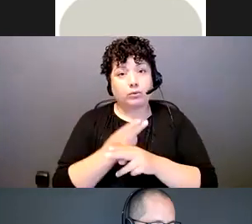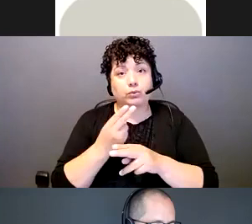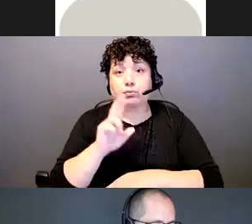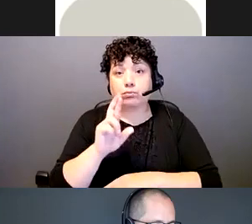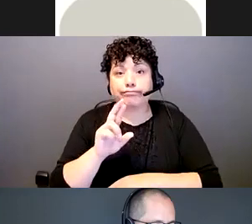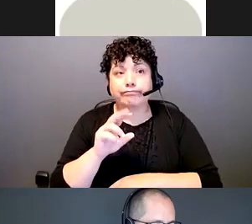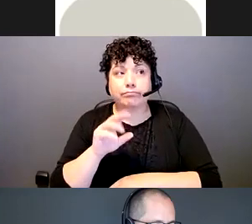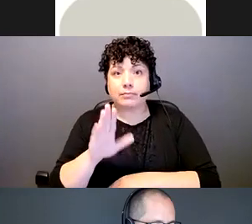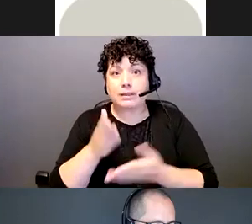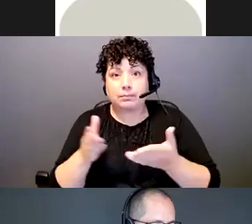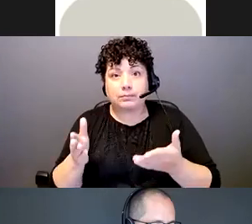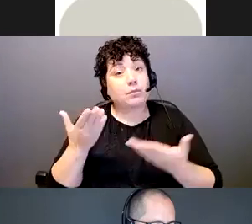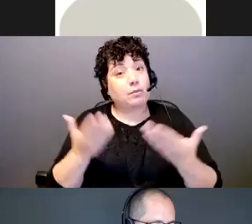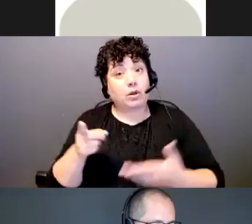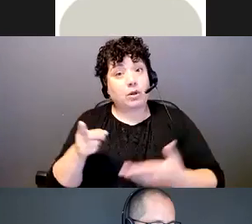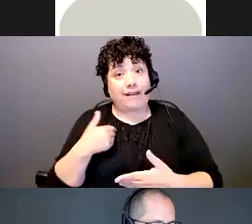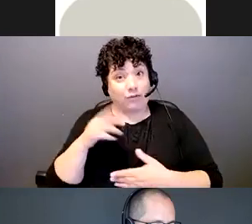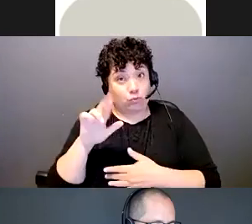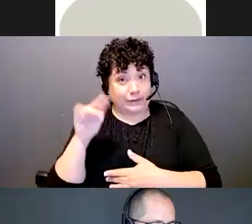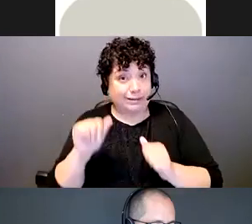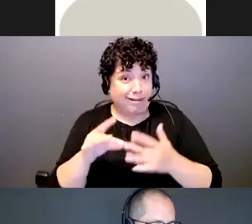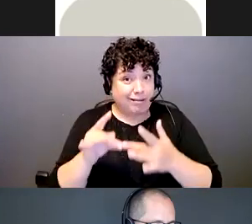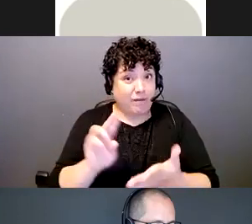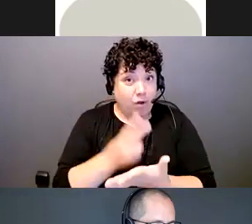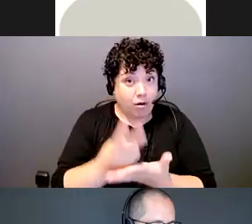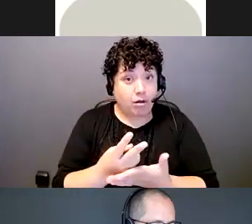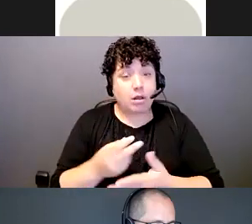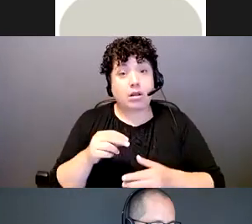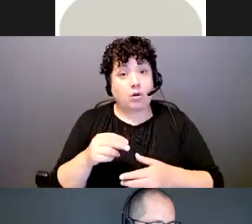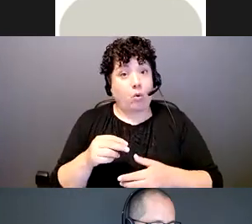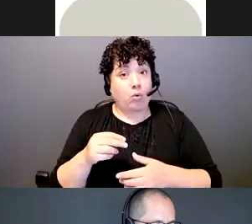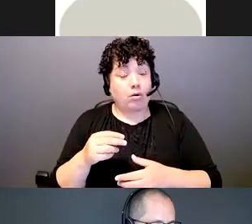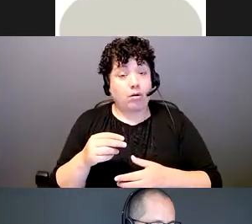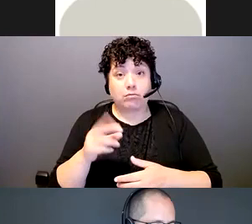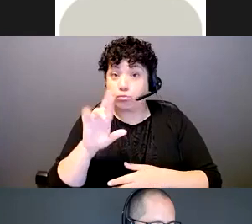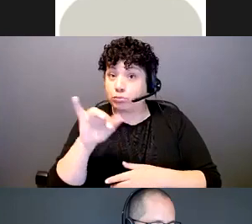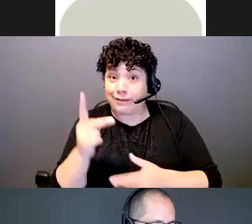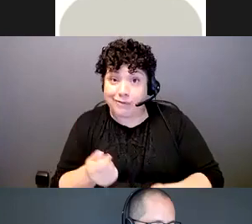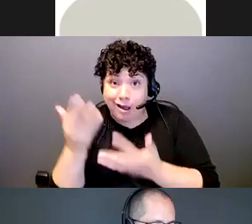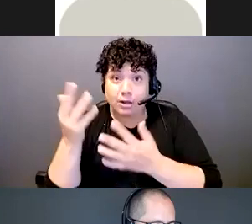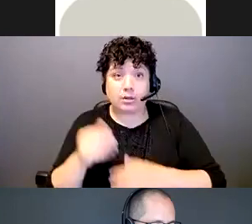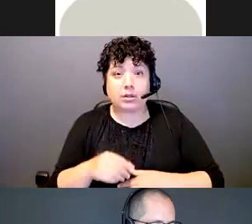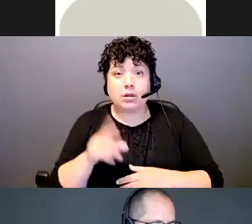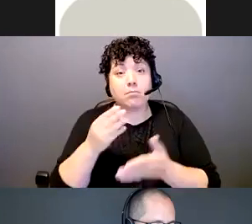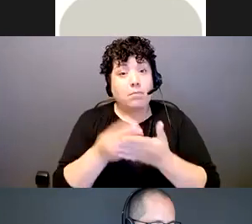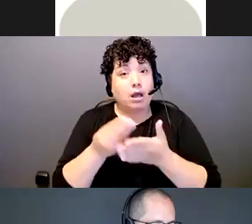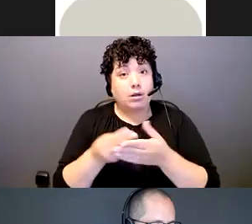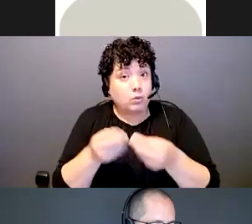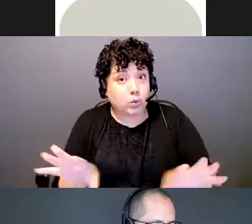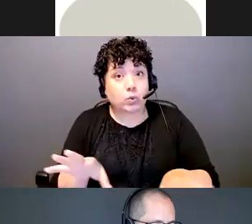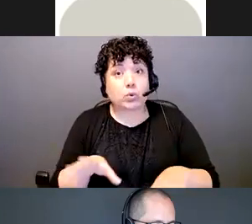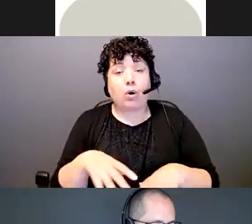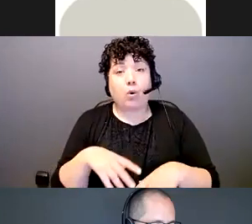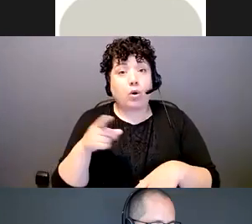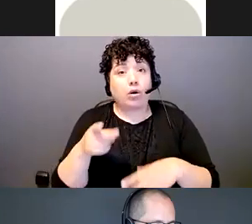falls, fires, leaving things on the stove, losing money, or driving while impaired, those are under